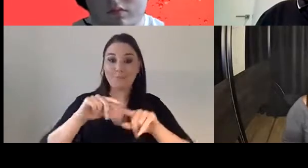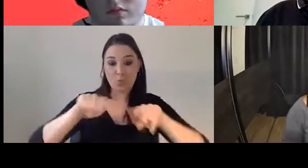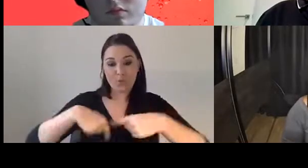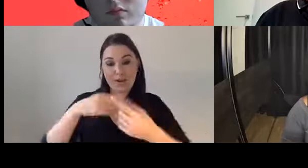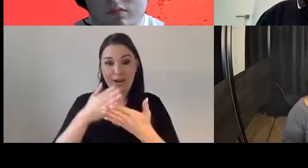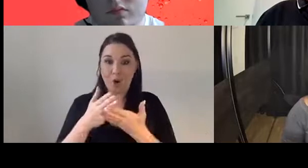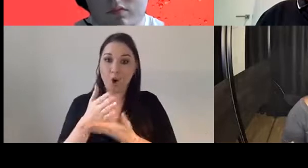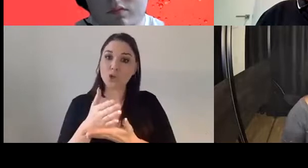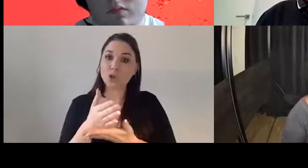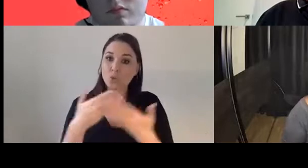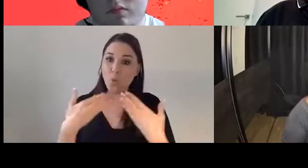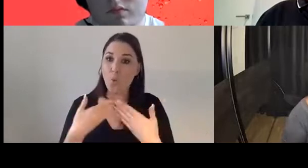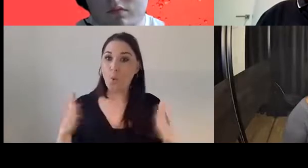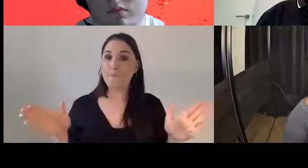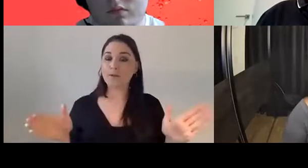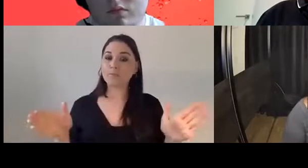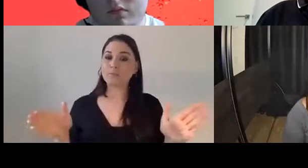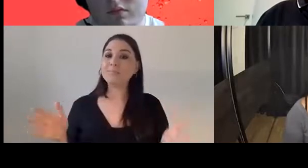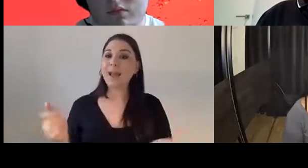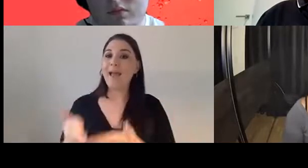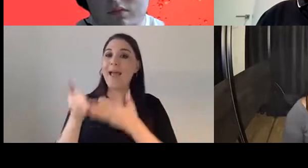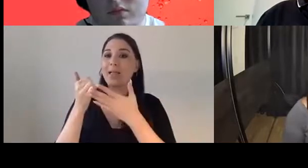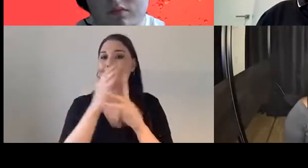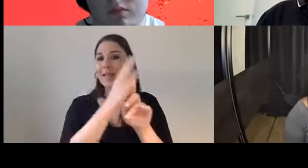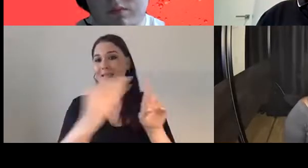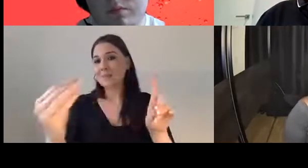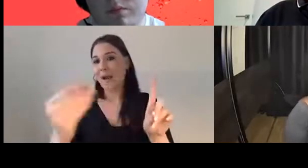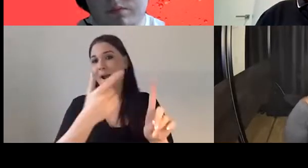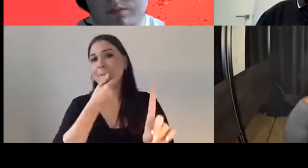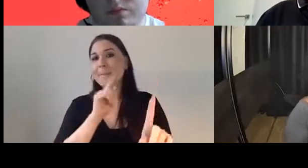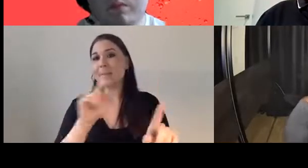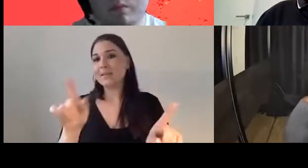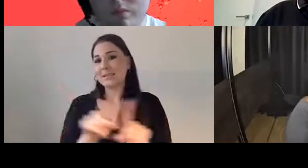level, this will also help inspire people.